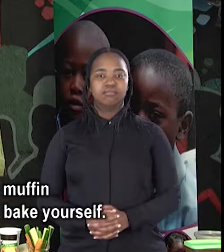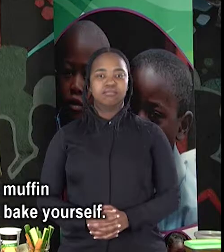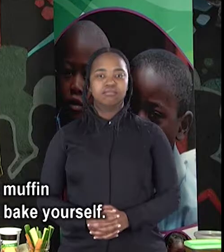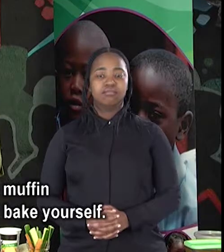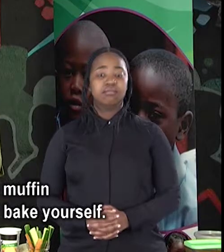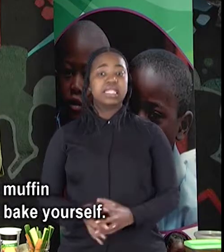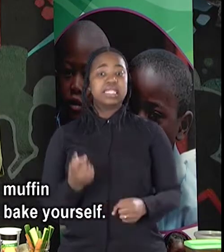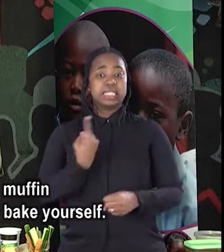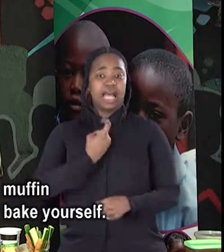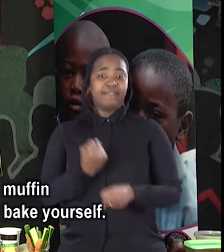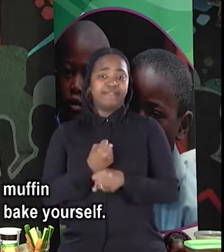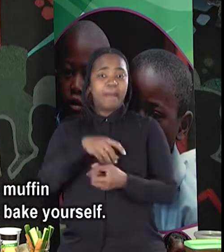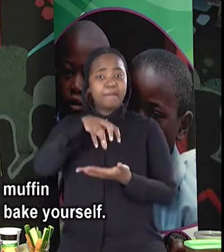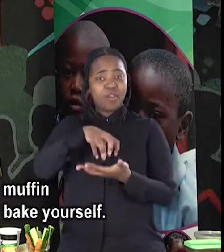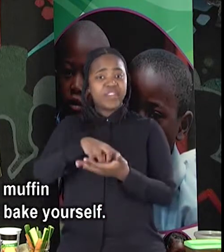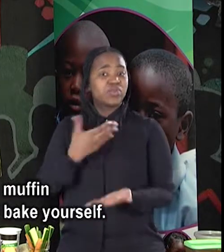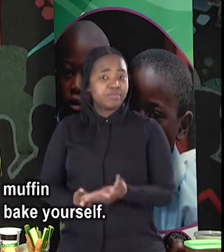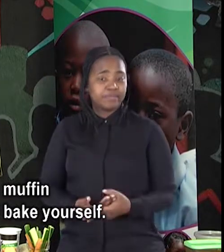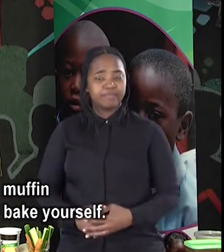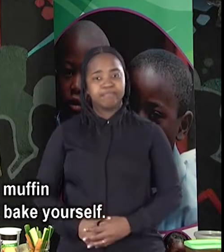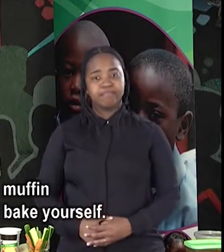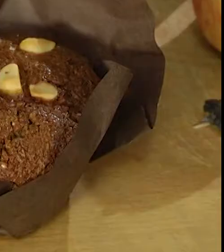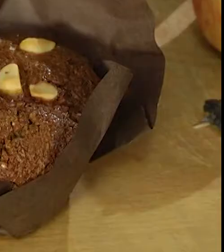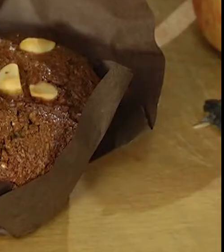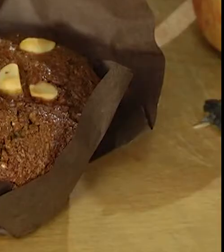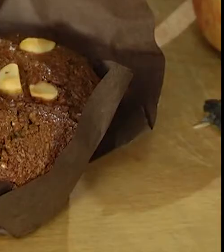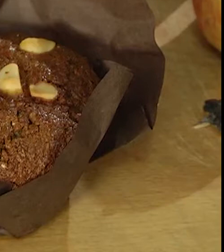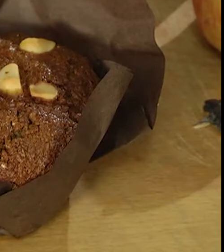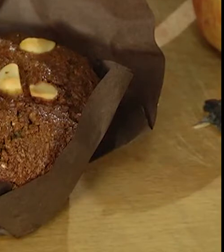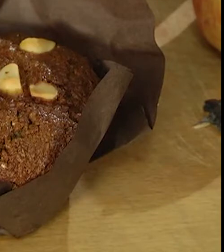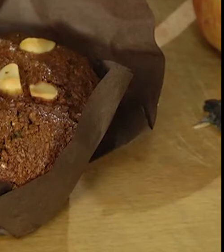A bran muffin that you can bake yourself